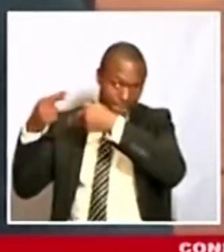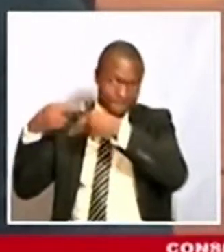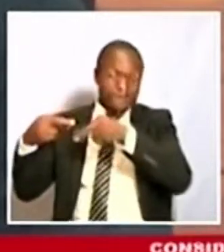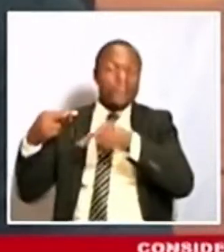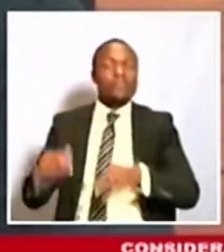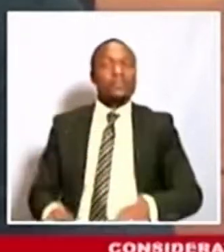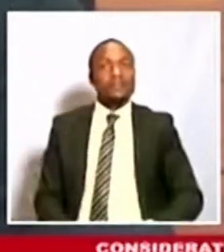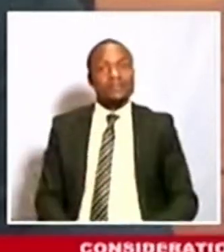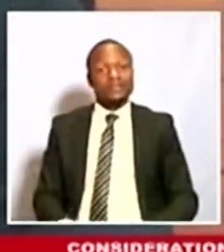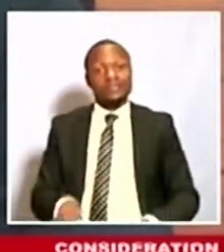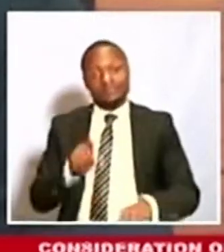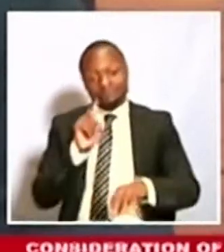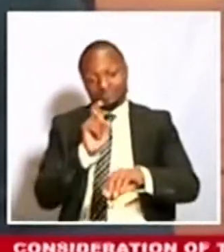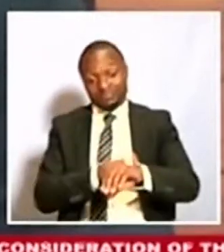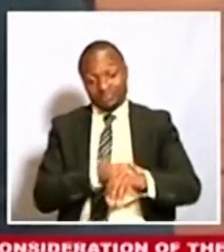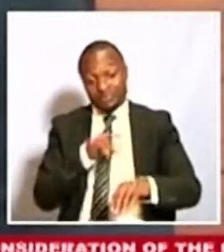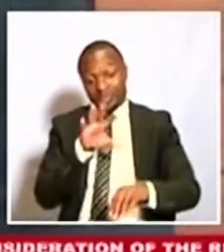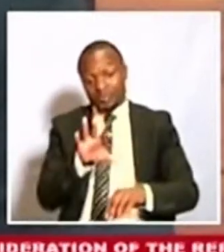upon scrutiny